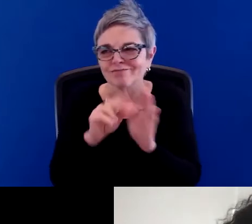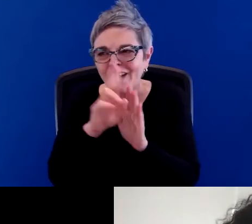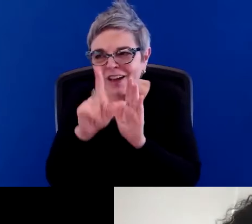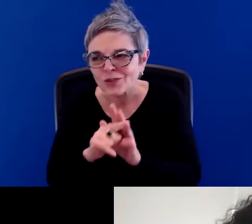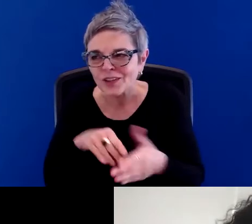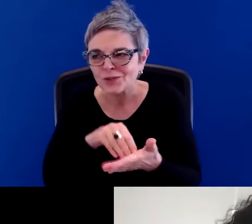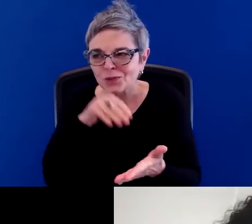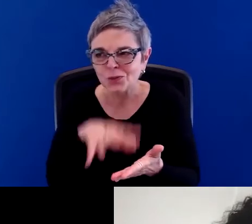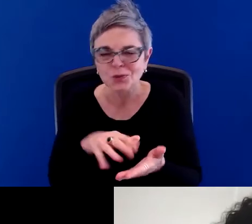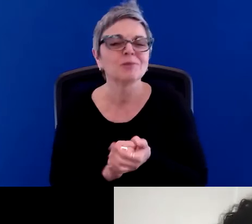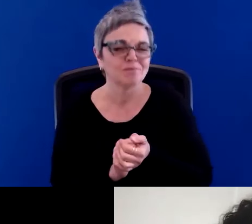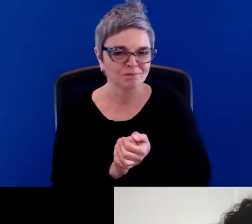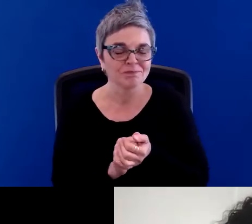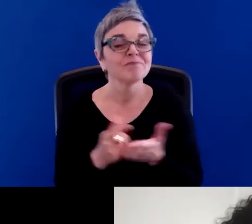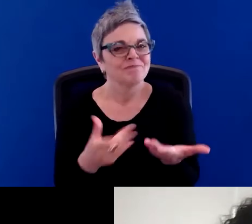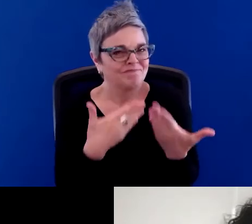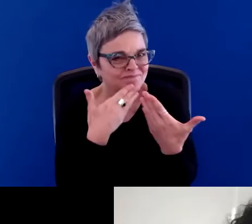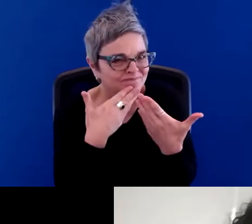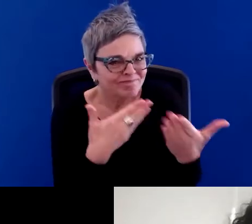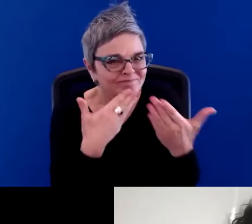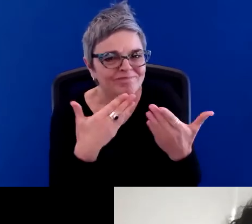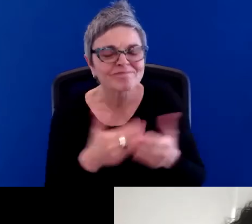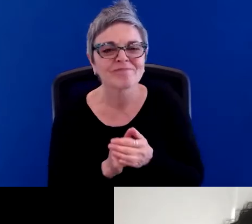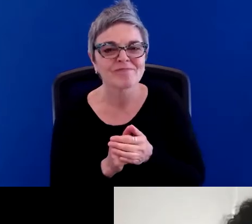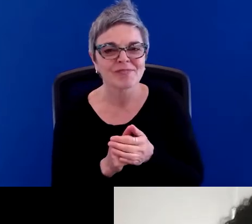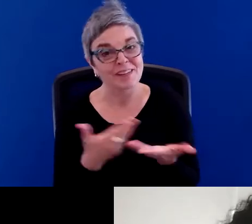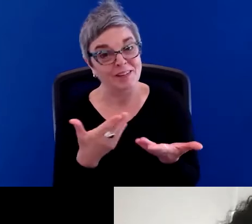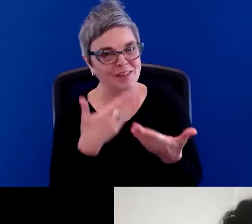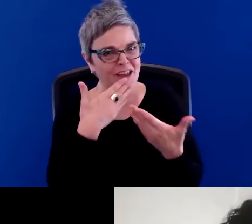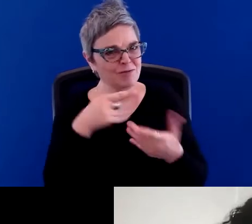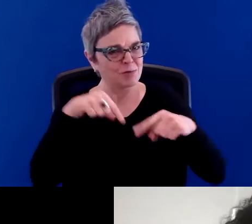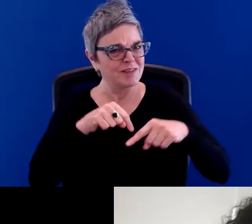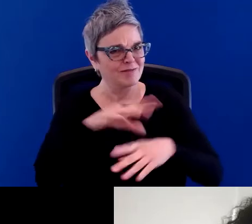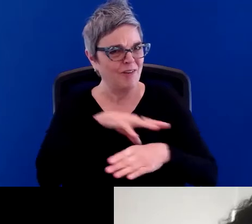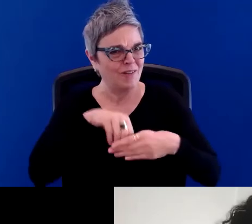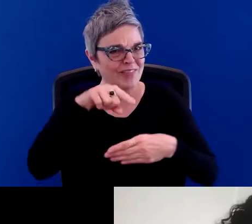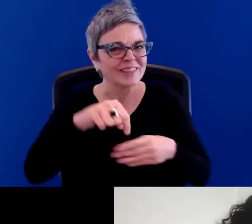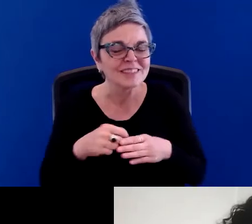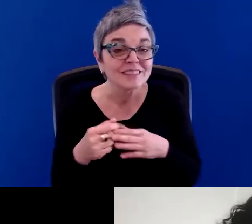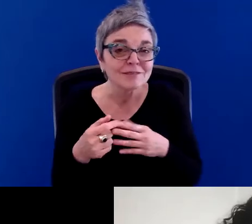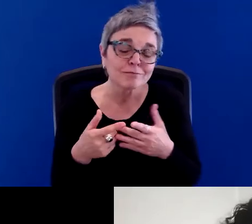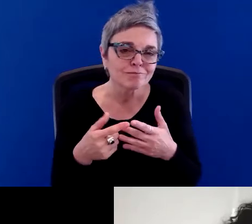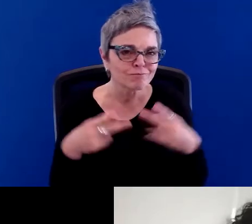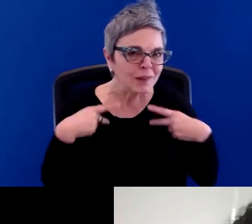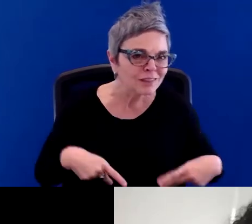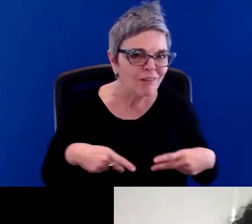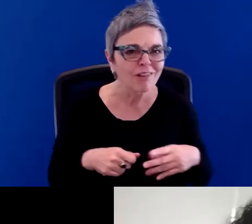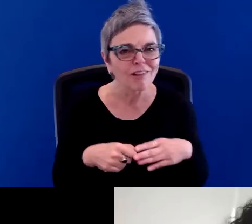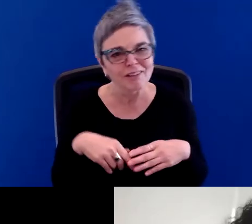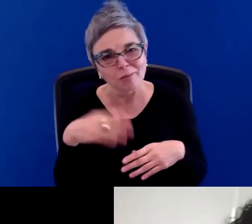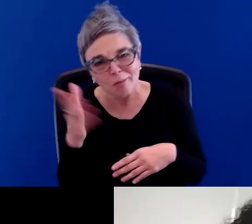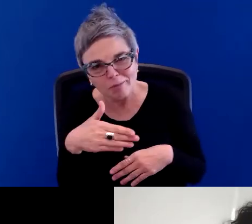it's so nice to be here in a physical / digital space with you all. So